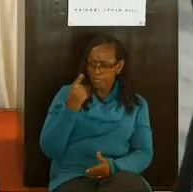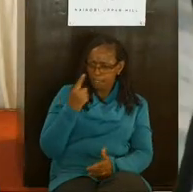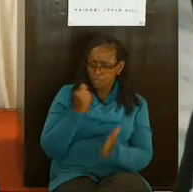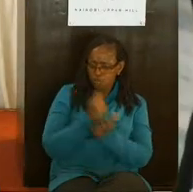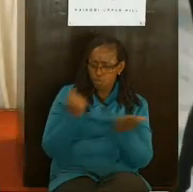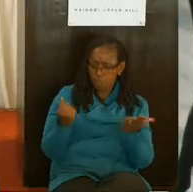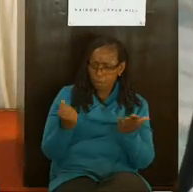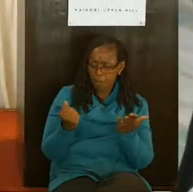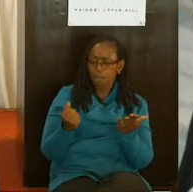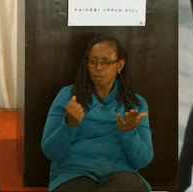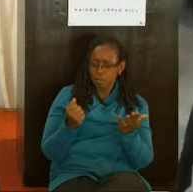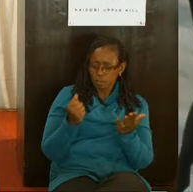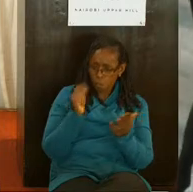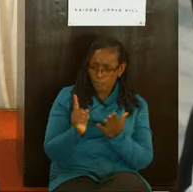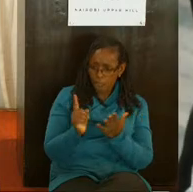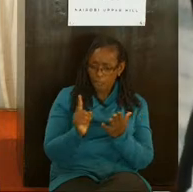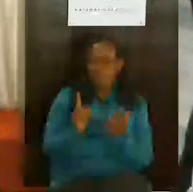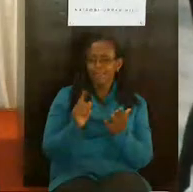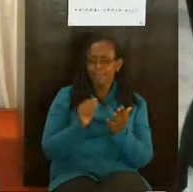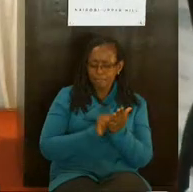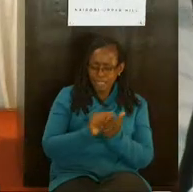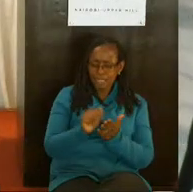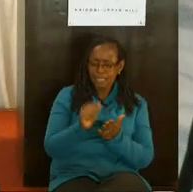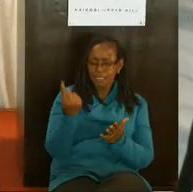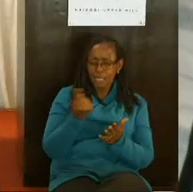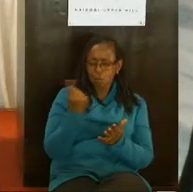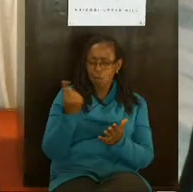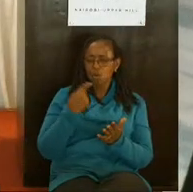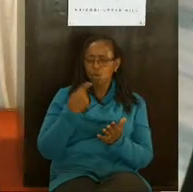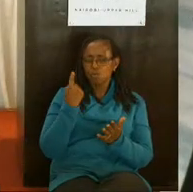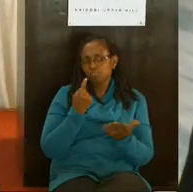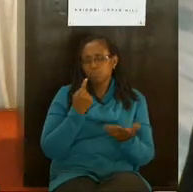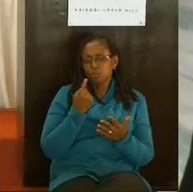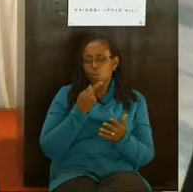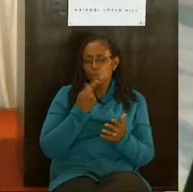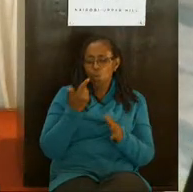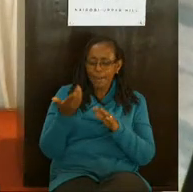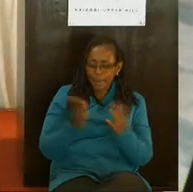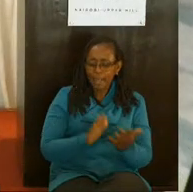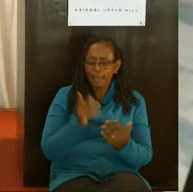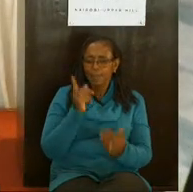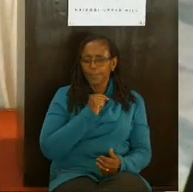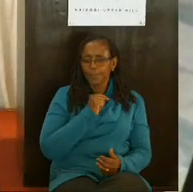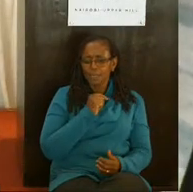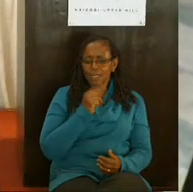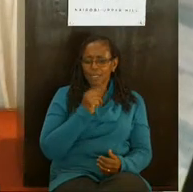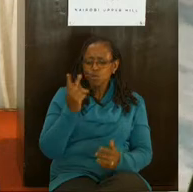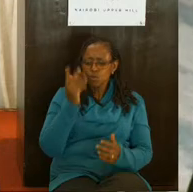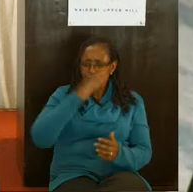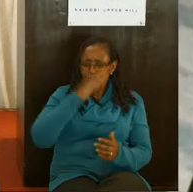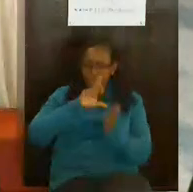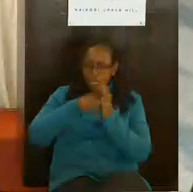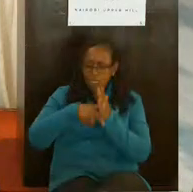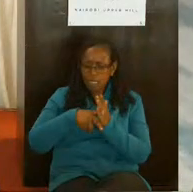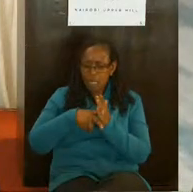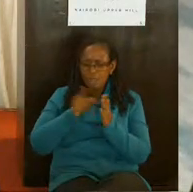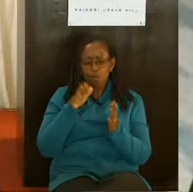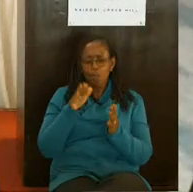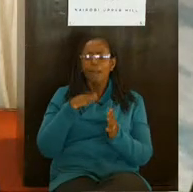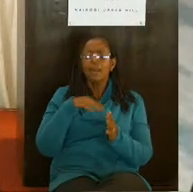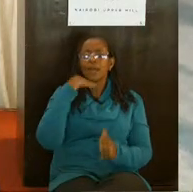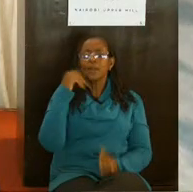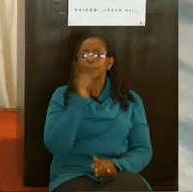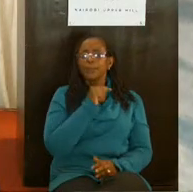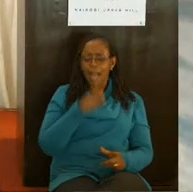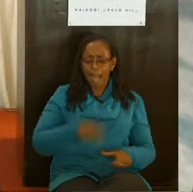daily one of the newspaper that printed somebody who was actually dead and in two days the lady was not dead